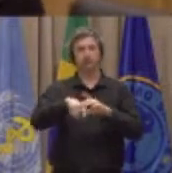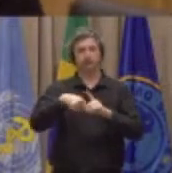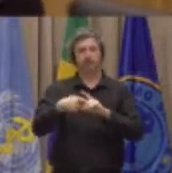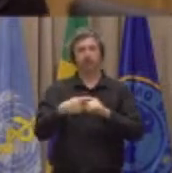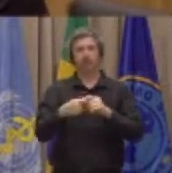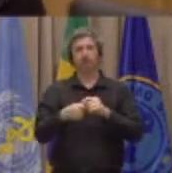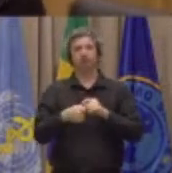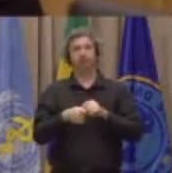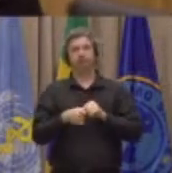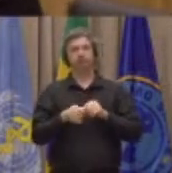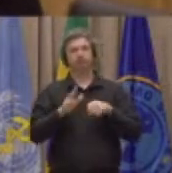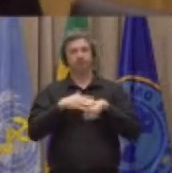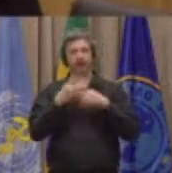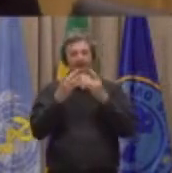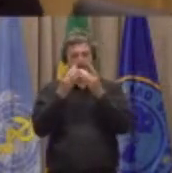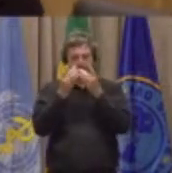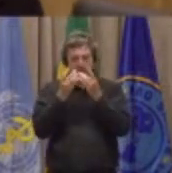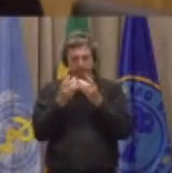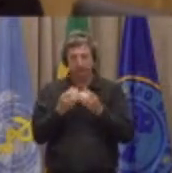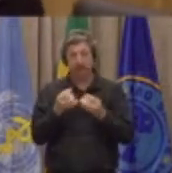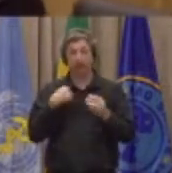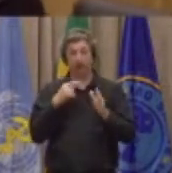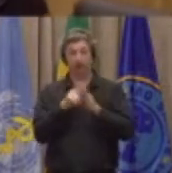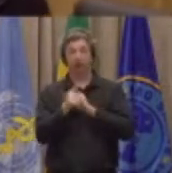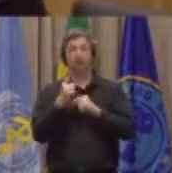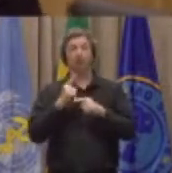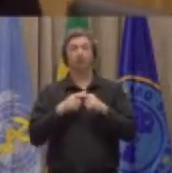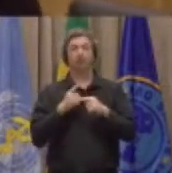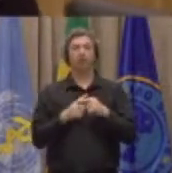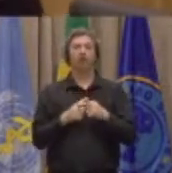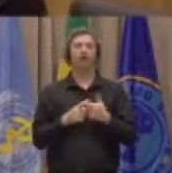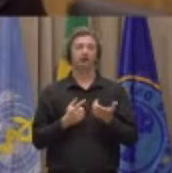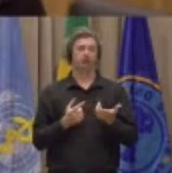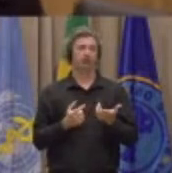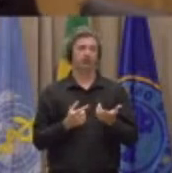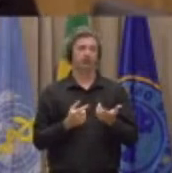an analysis more filtered?